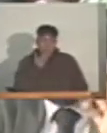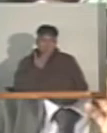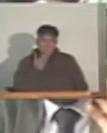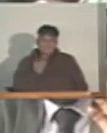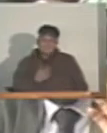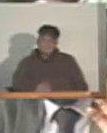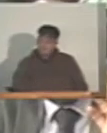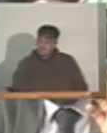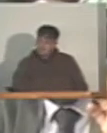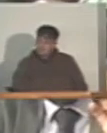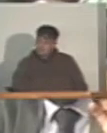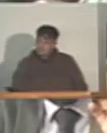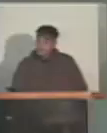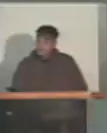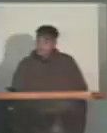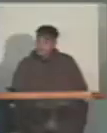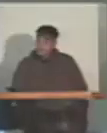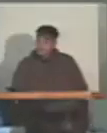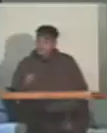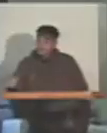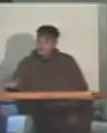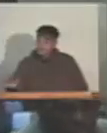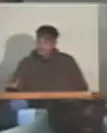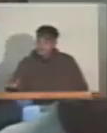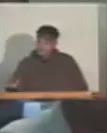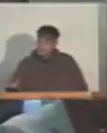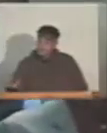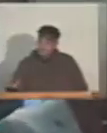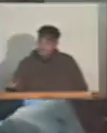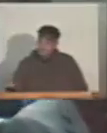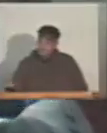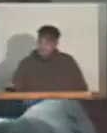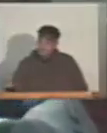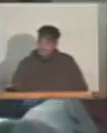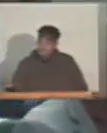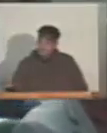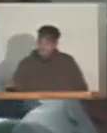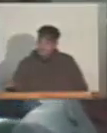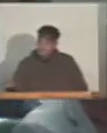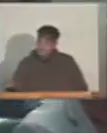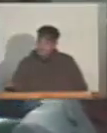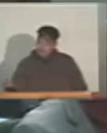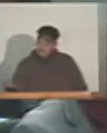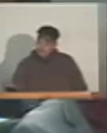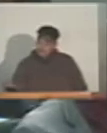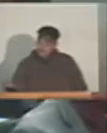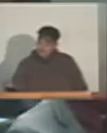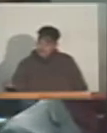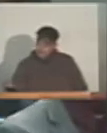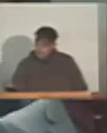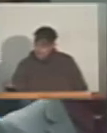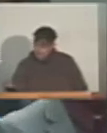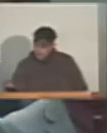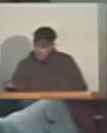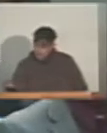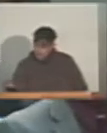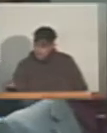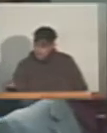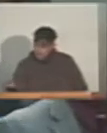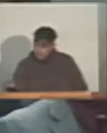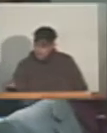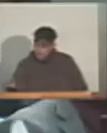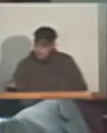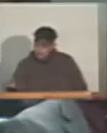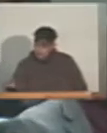Speaker, Mr. Speaker, on a point of order. Mr. Speaker, this is the national